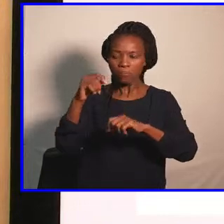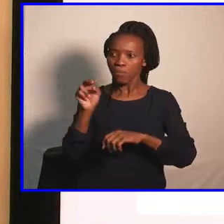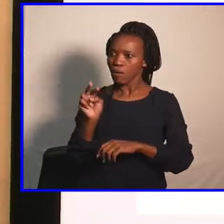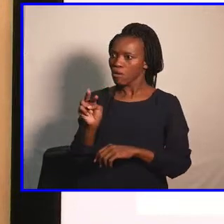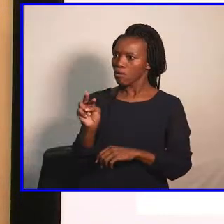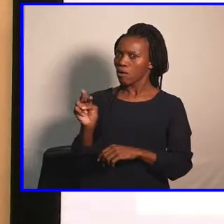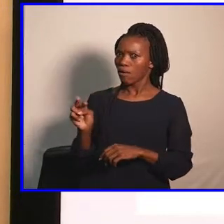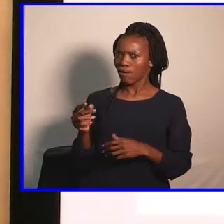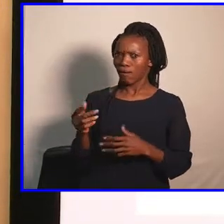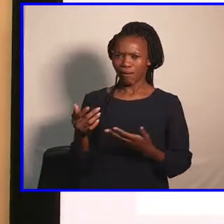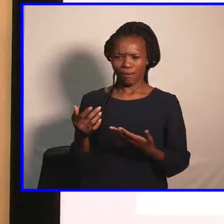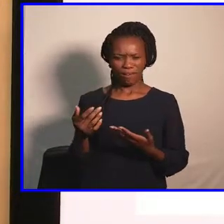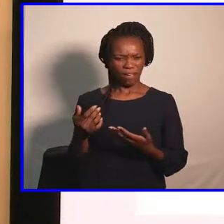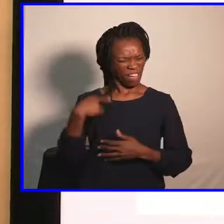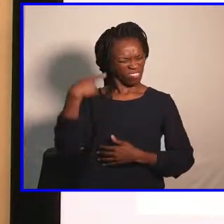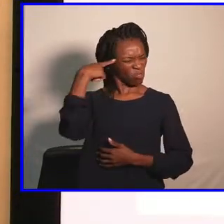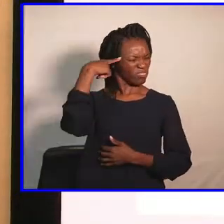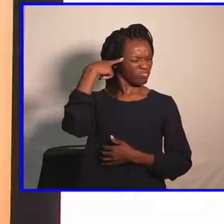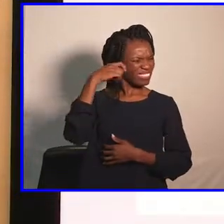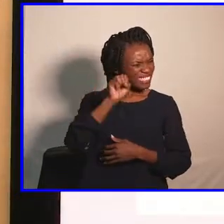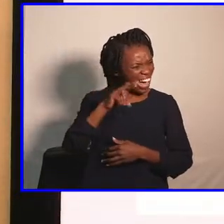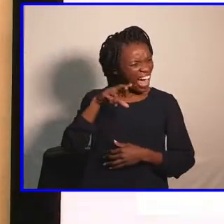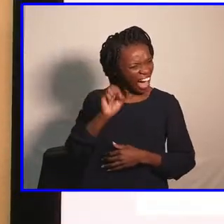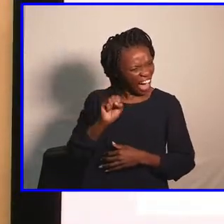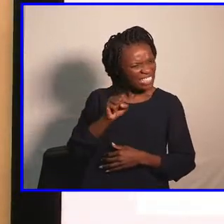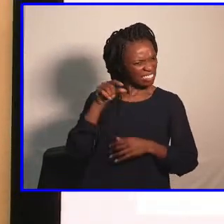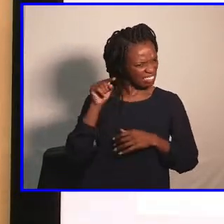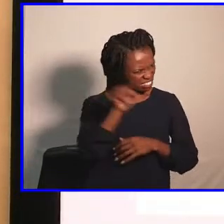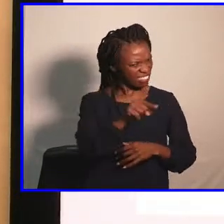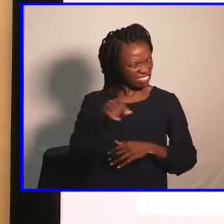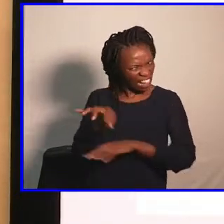it all organized here?